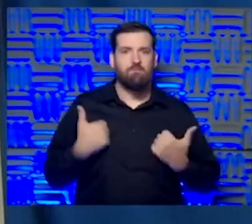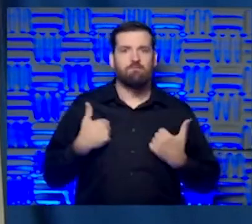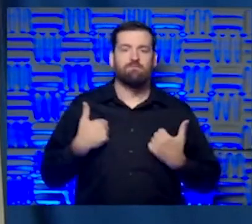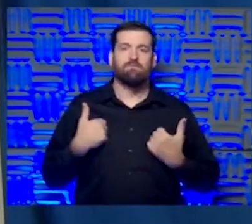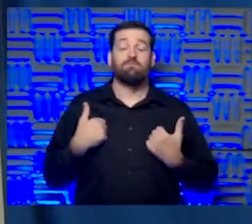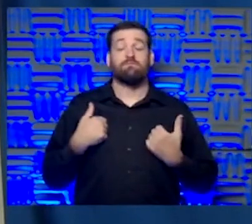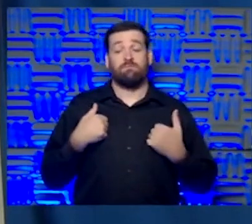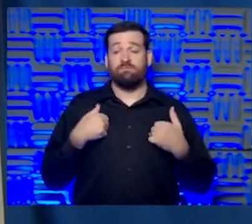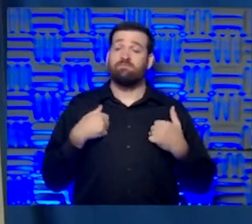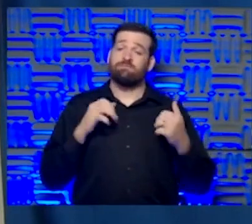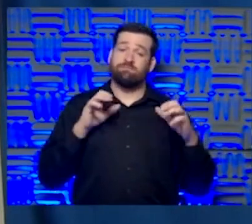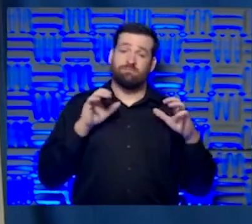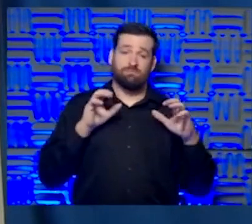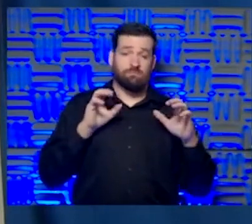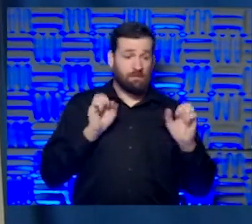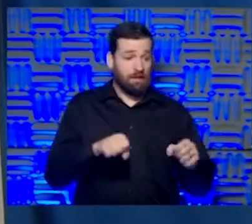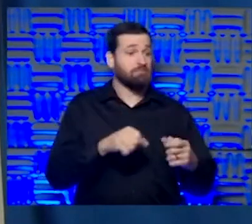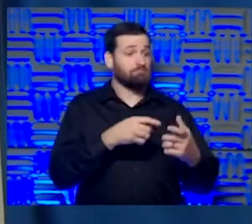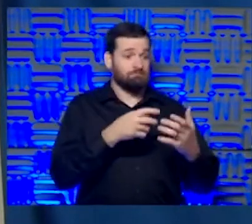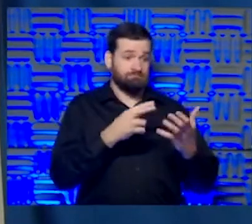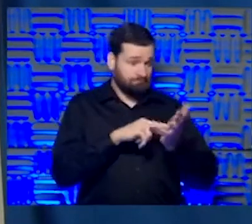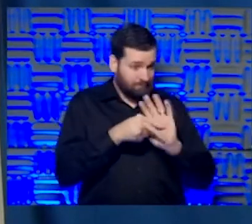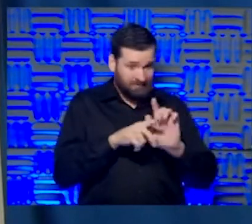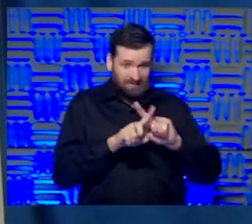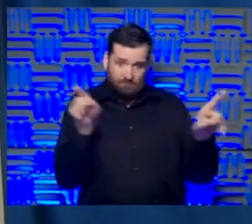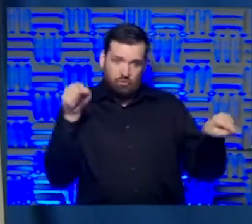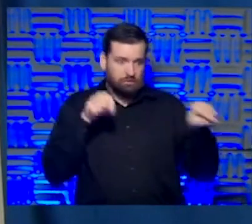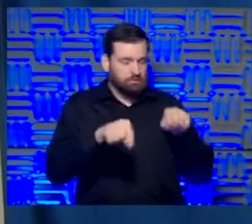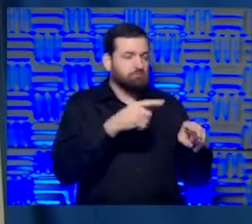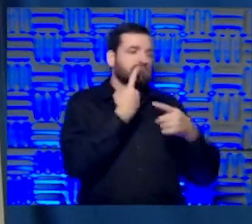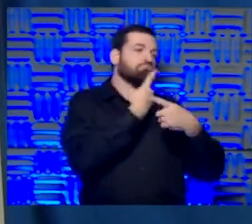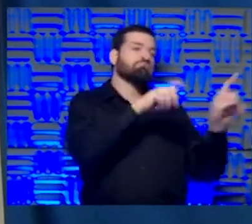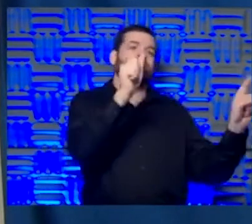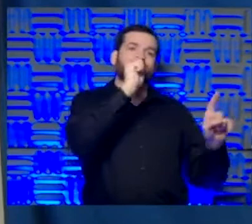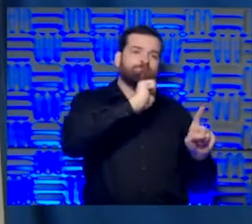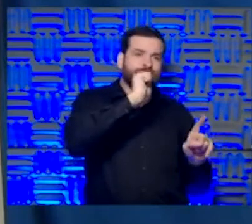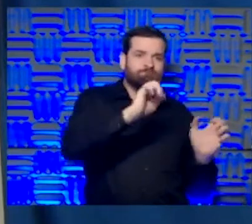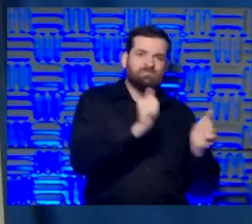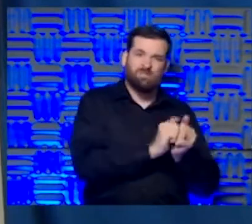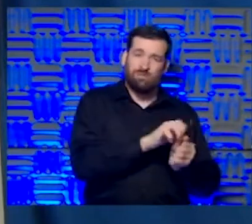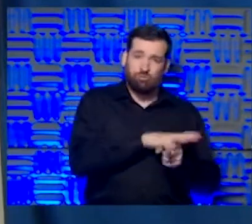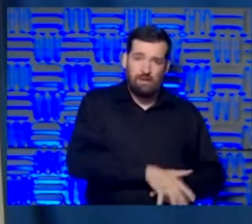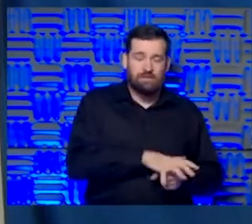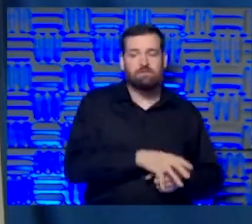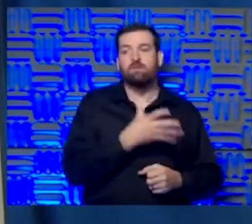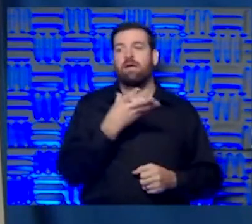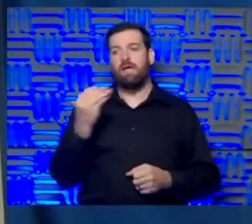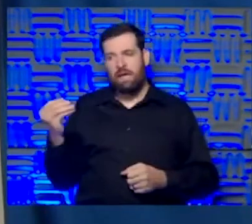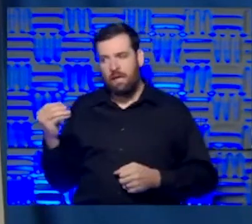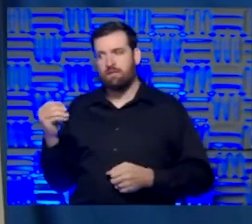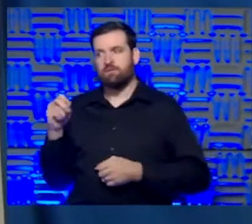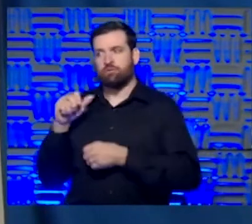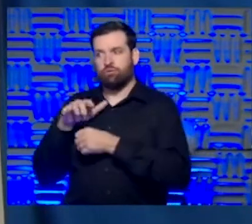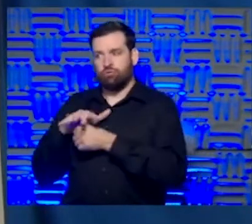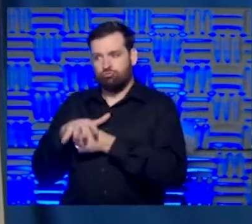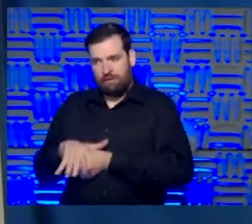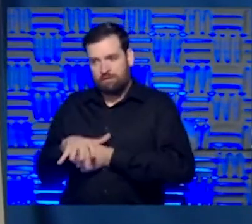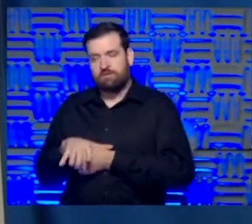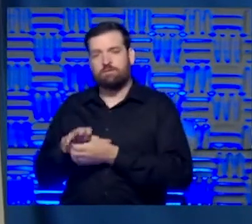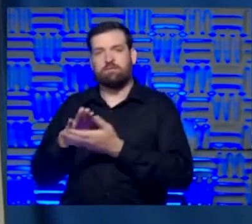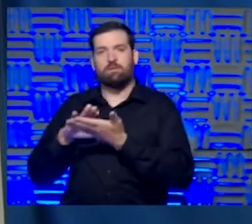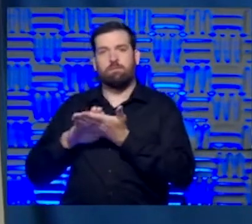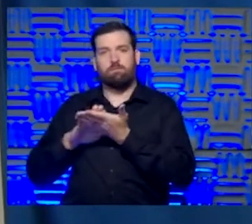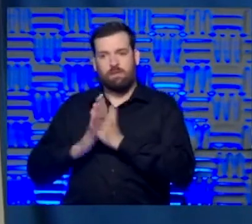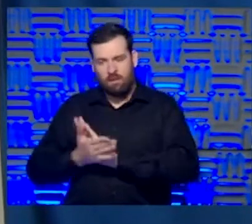difference between dealing successfully with those high levels of stress and having that stress turn into more